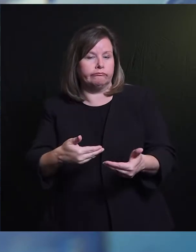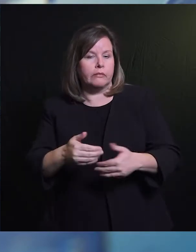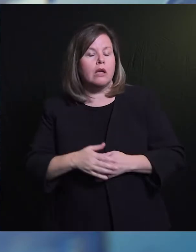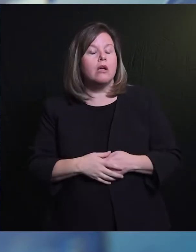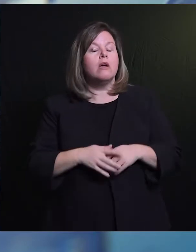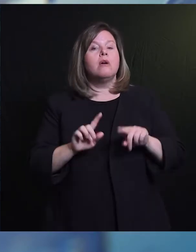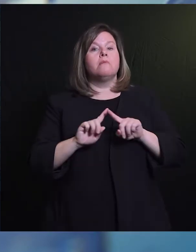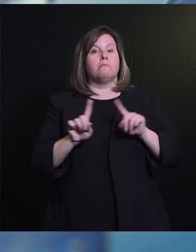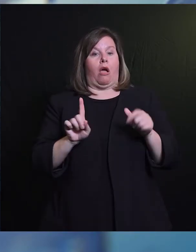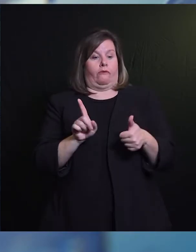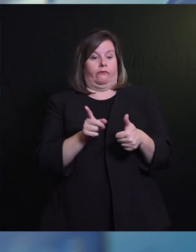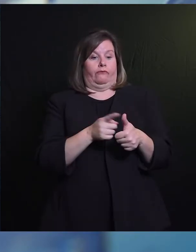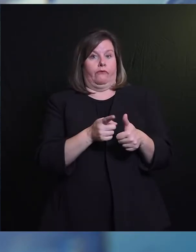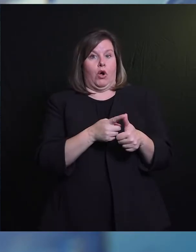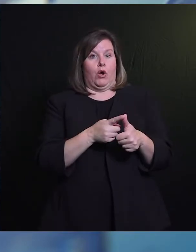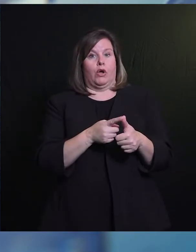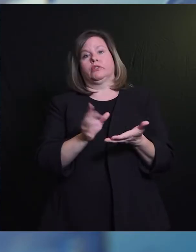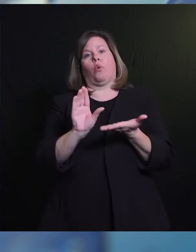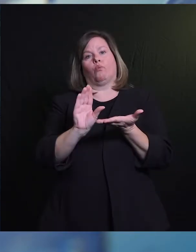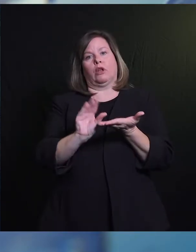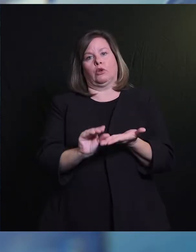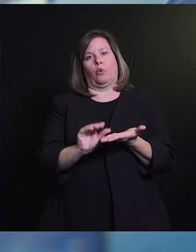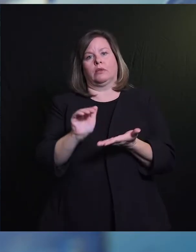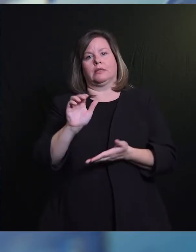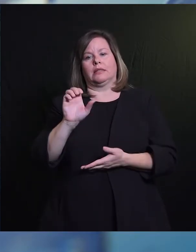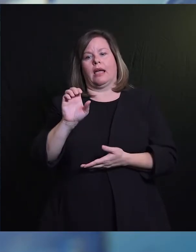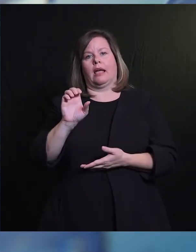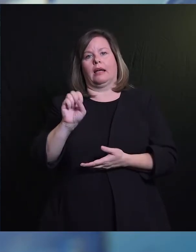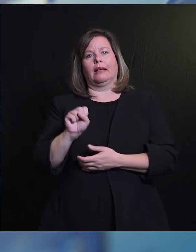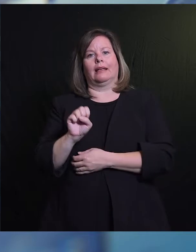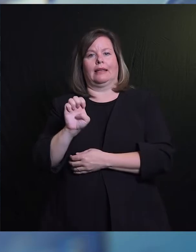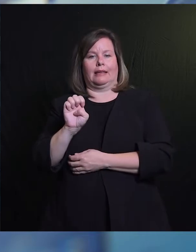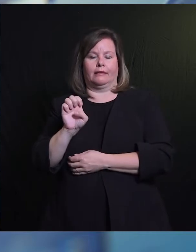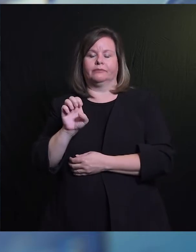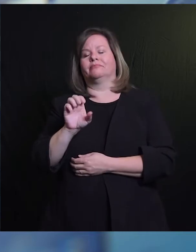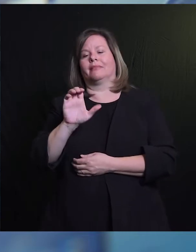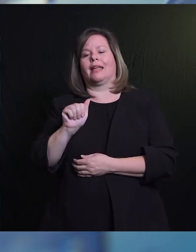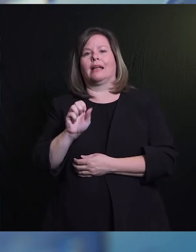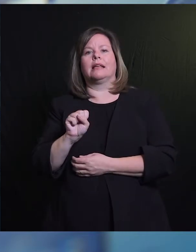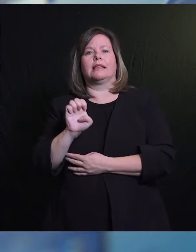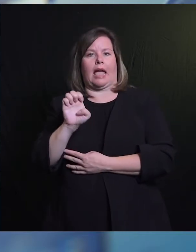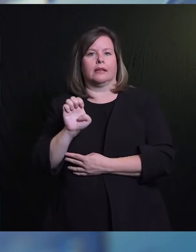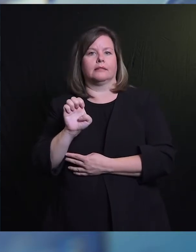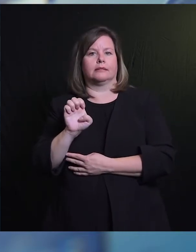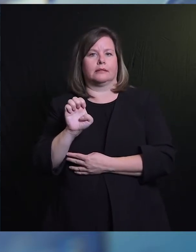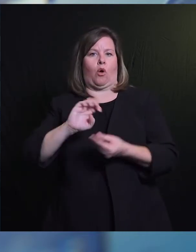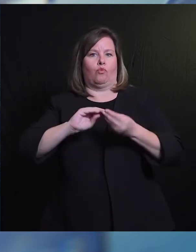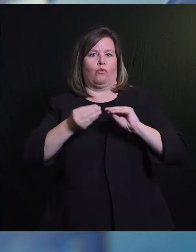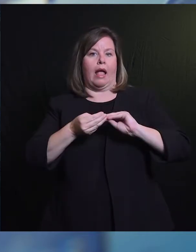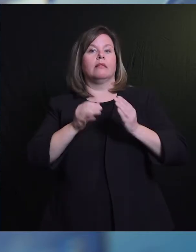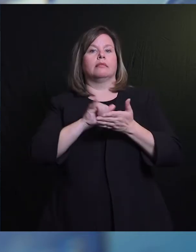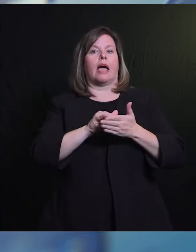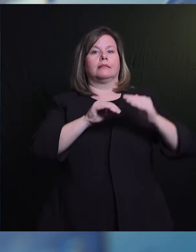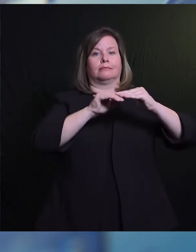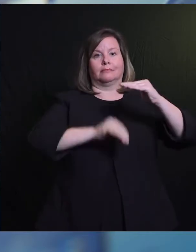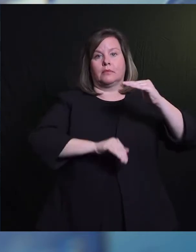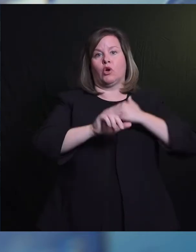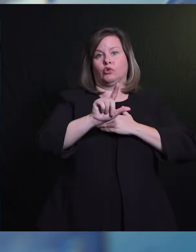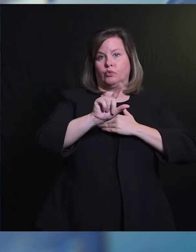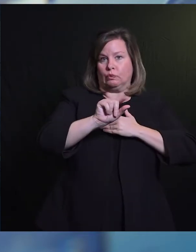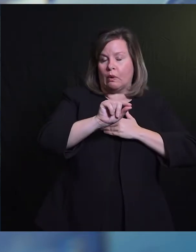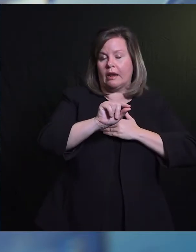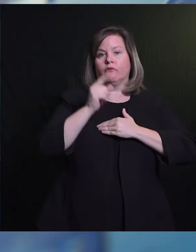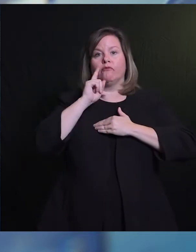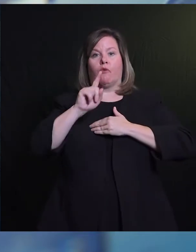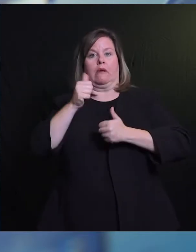The first is reducing the case rate to less than 20 cases per million of population per day. So